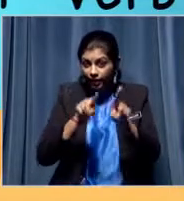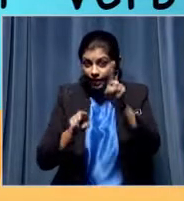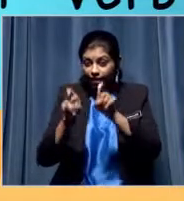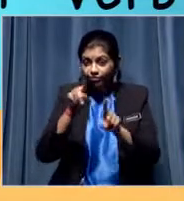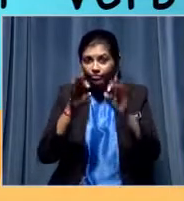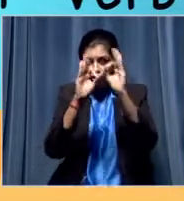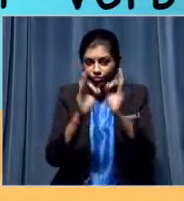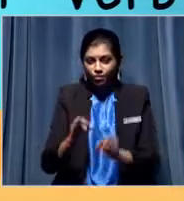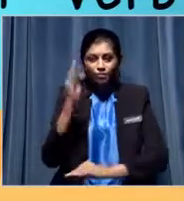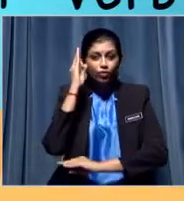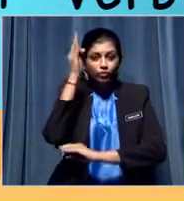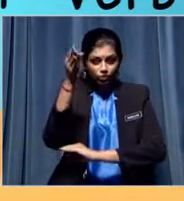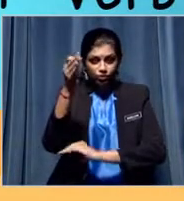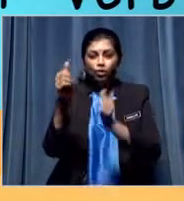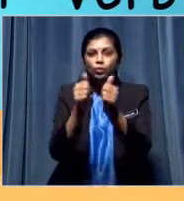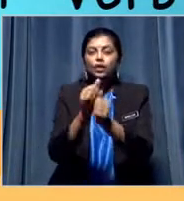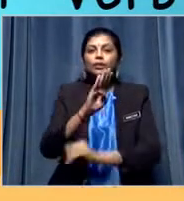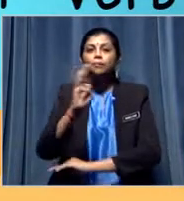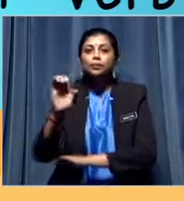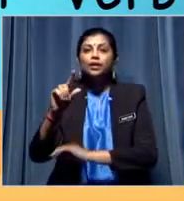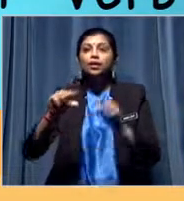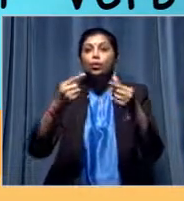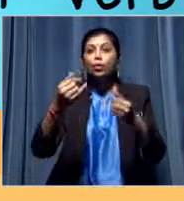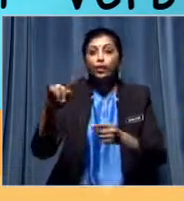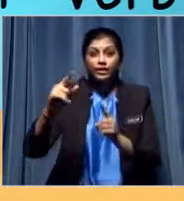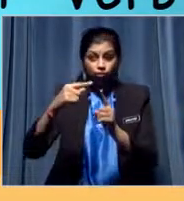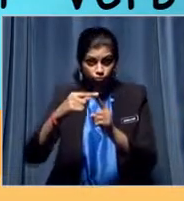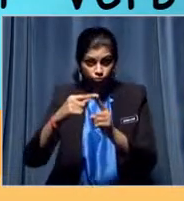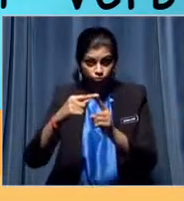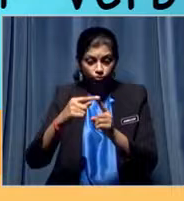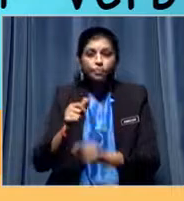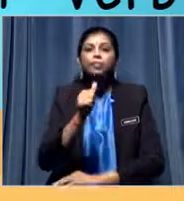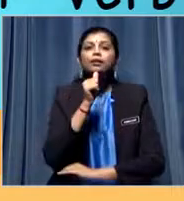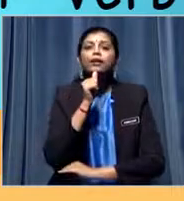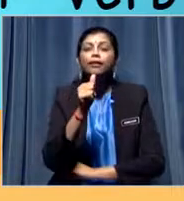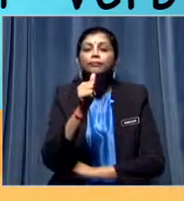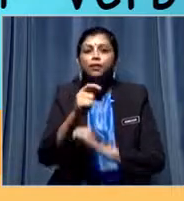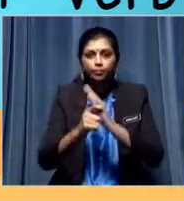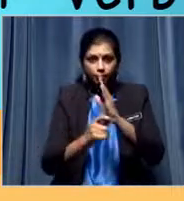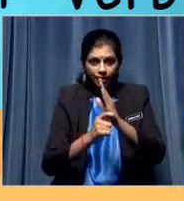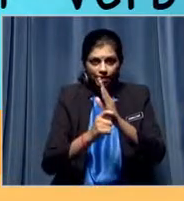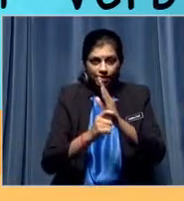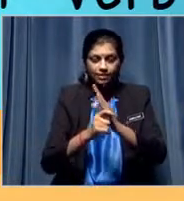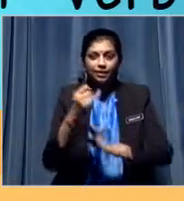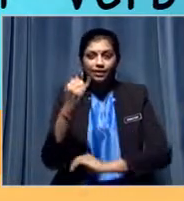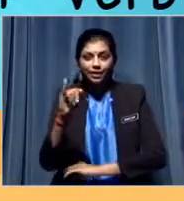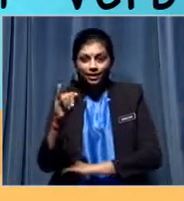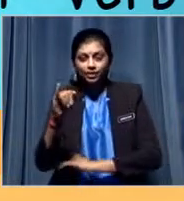future tense with be going to. Am plus I going to plus